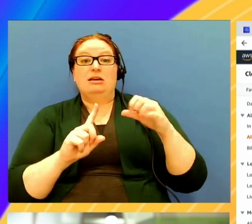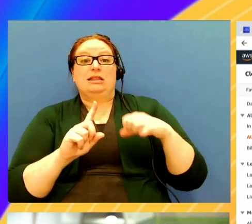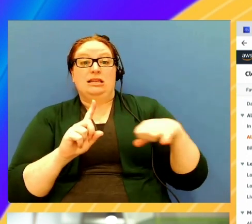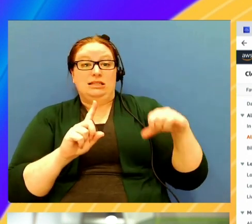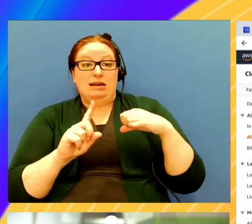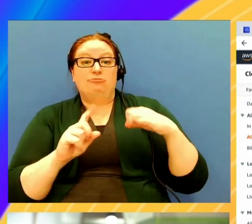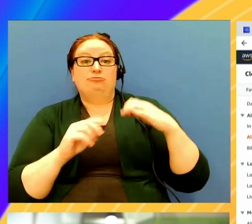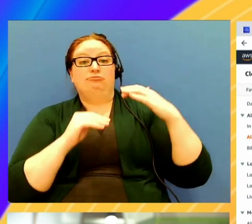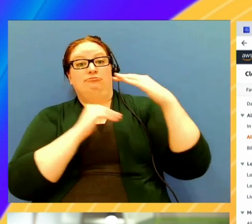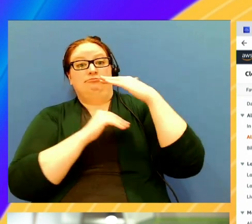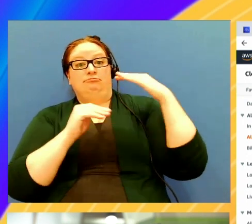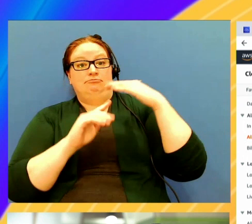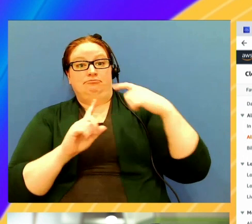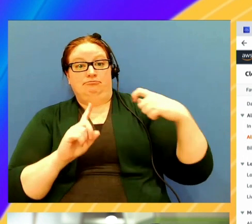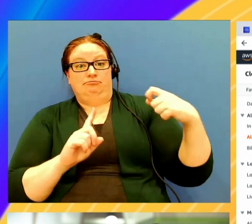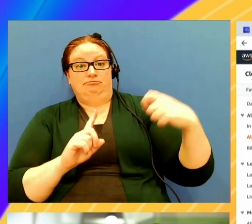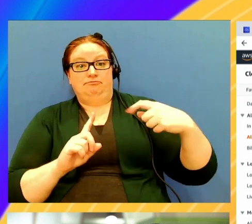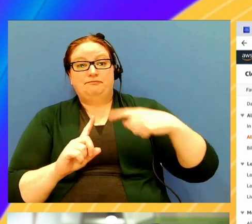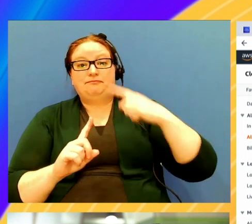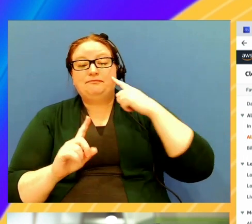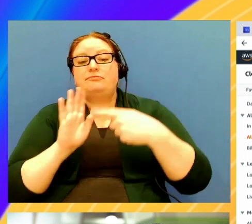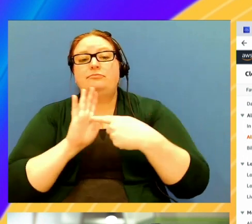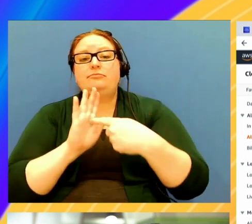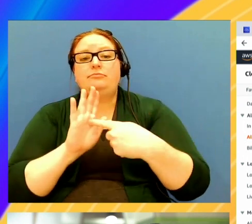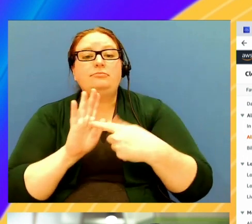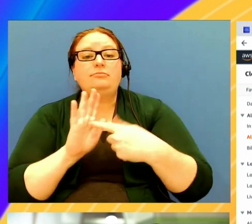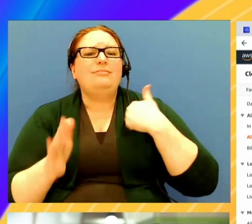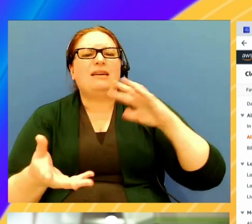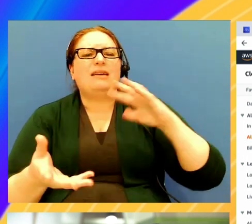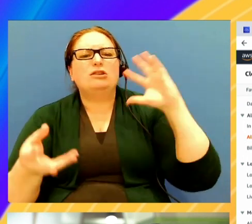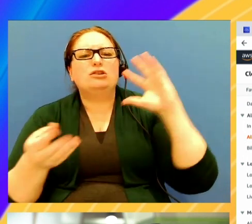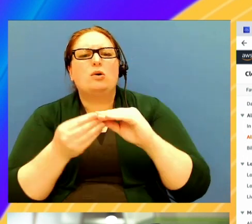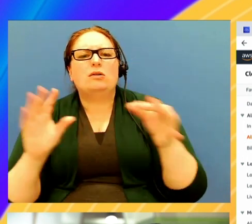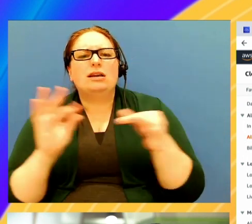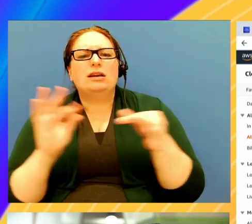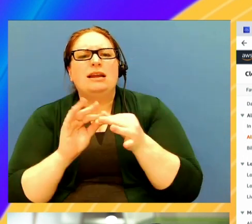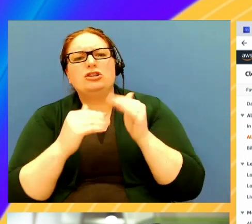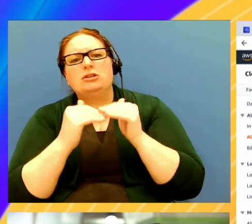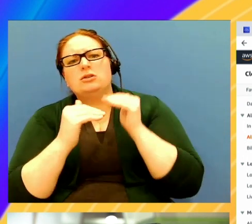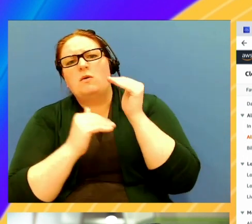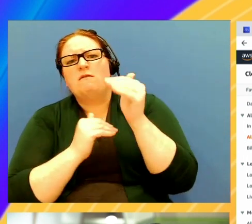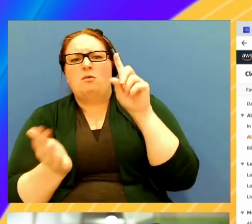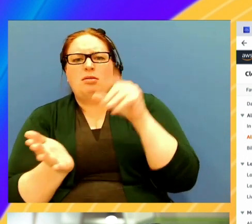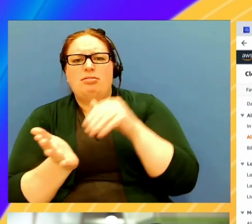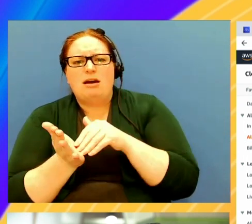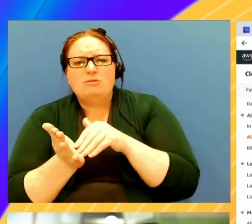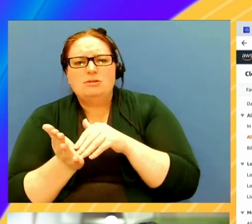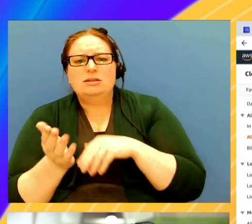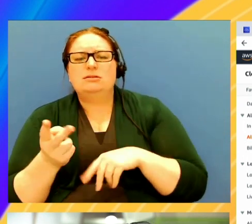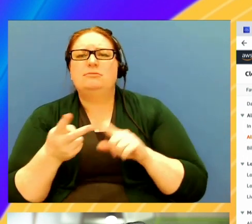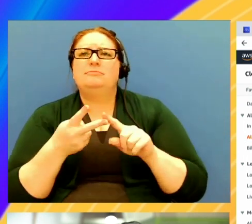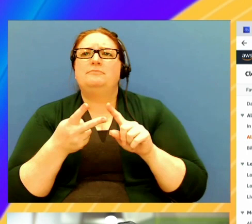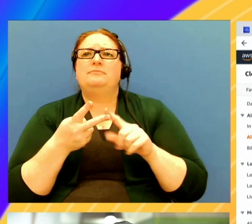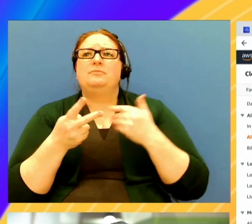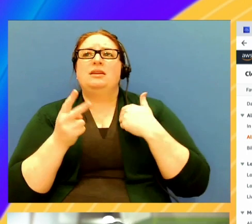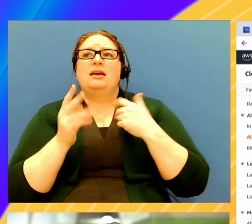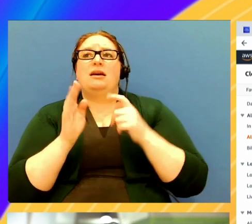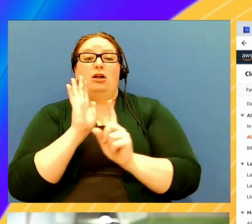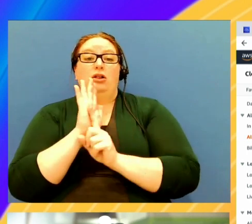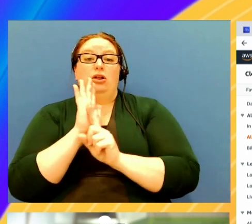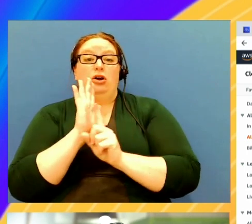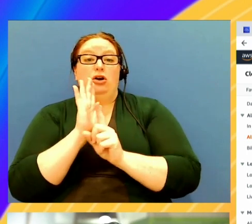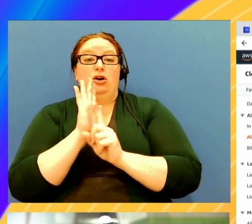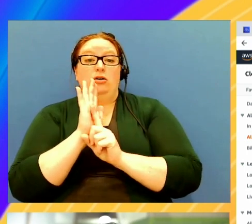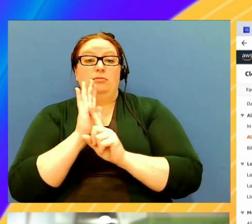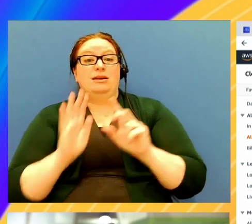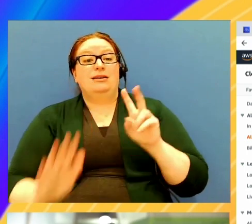signal. For example, I have total connections greater than 1,000, and then I also have, let's say, the alarm that